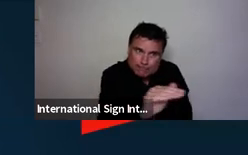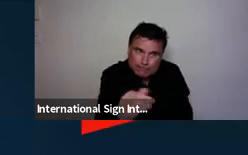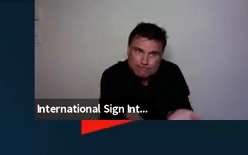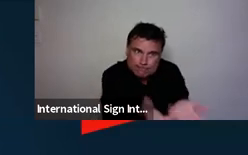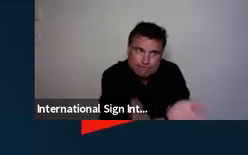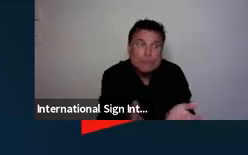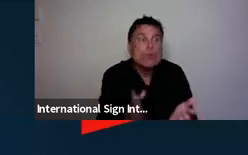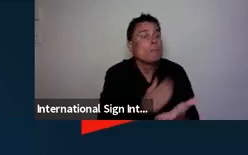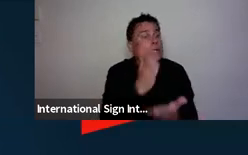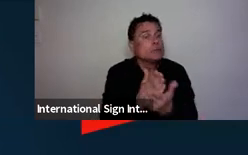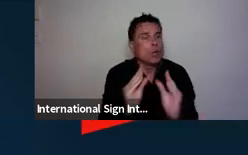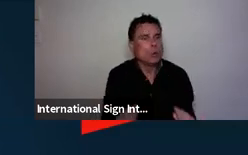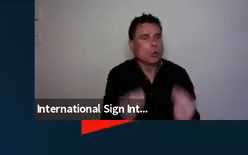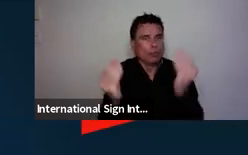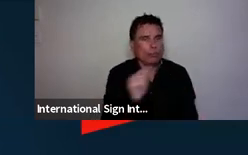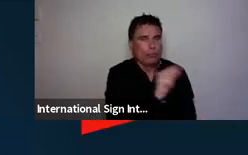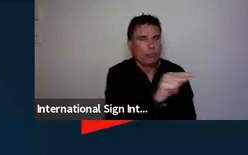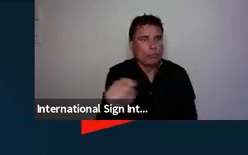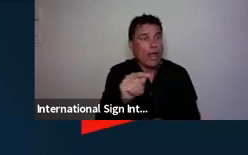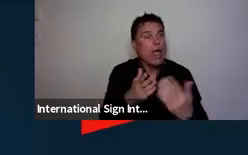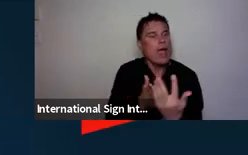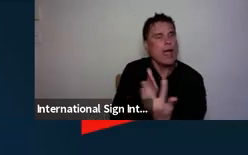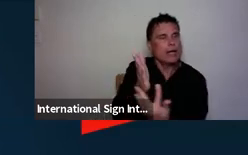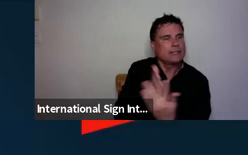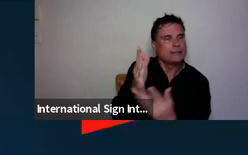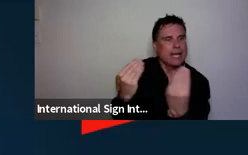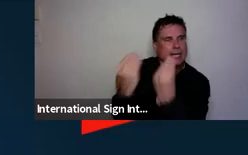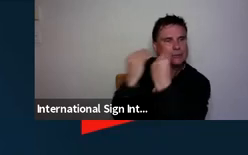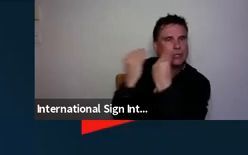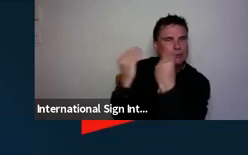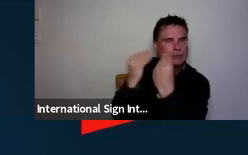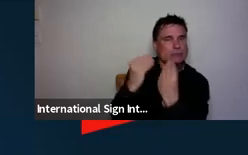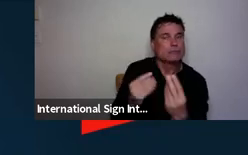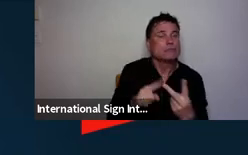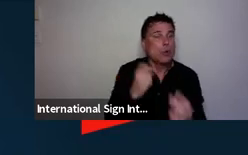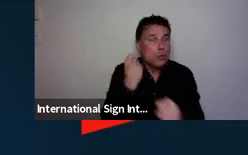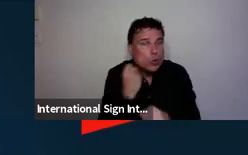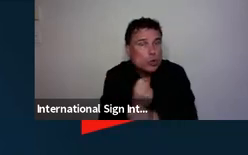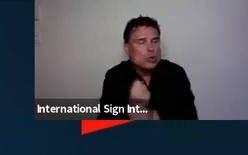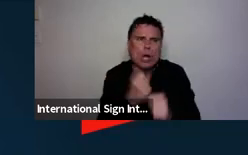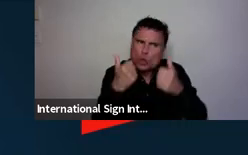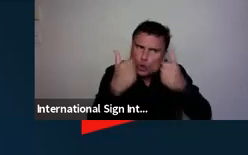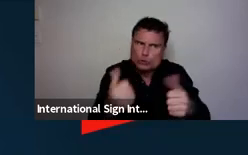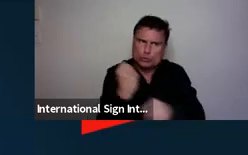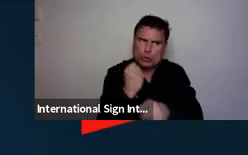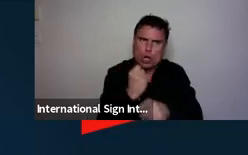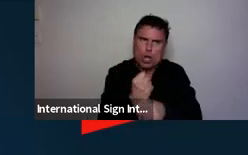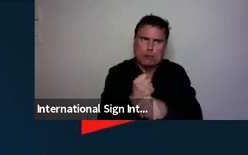education, gainful employment, and decent work in the future, and really thinking about their empowerment as an overall